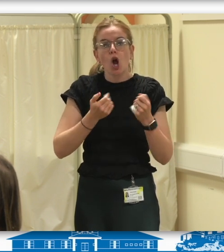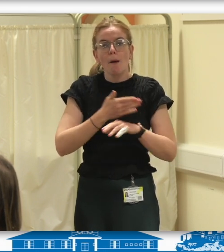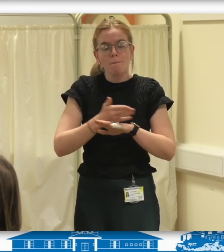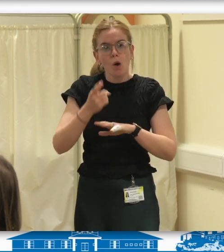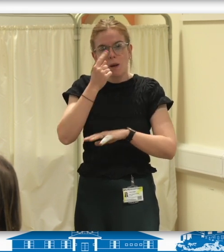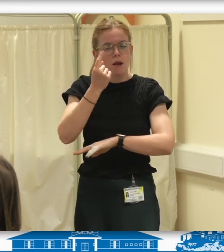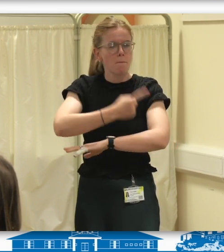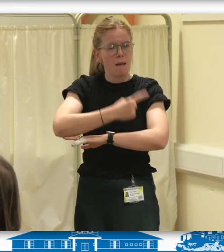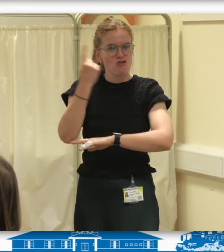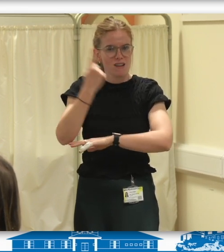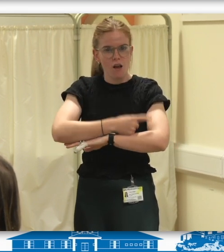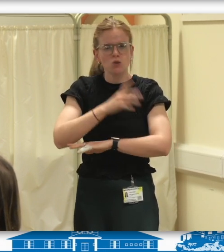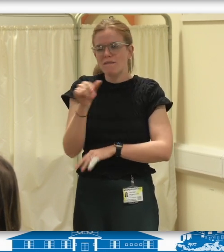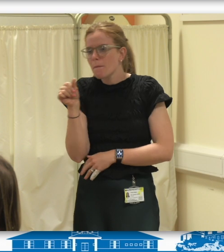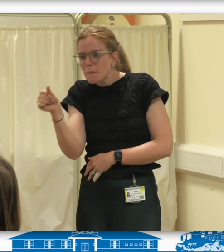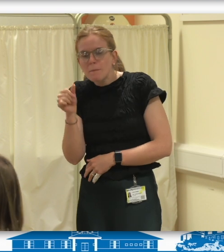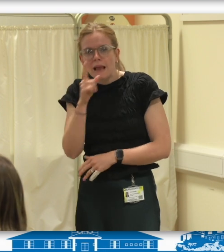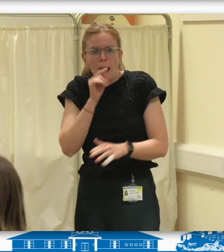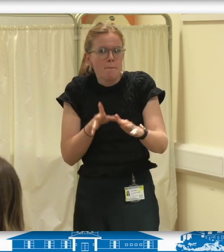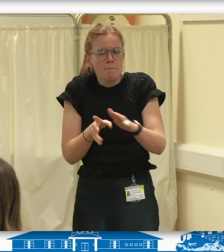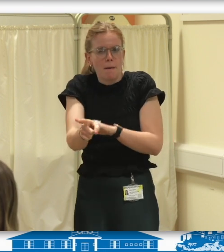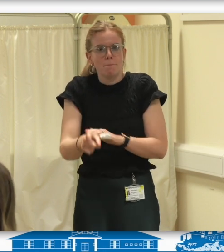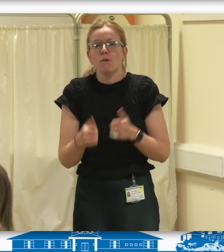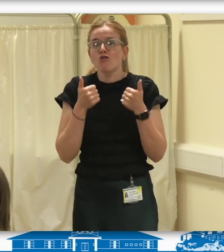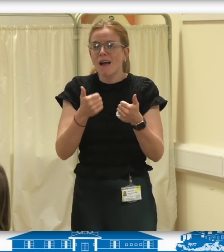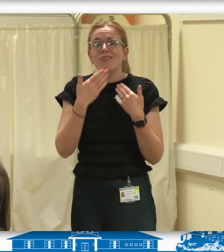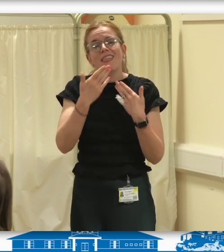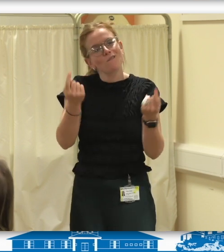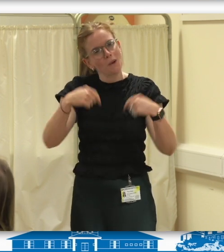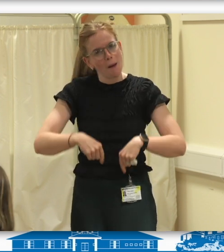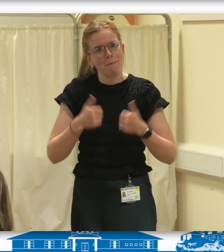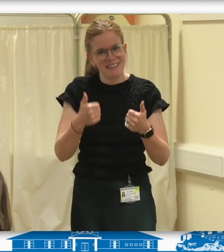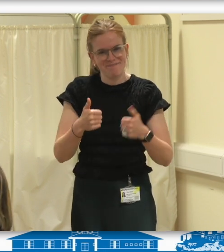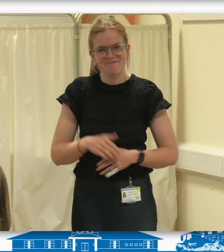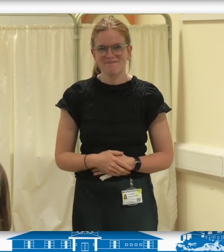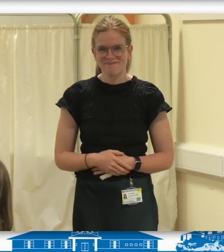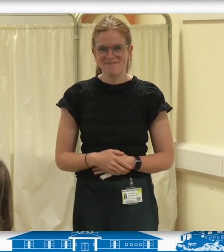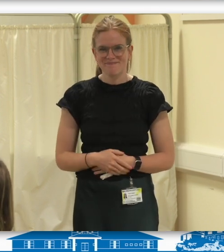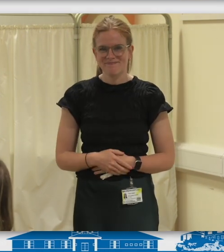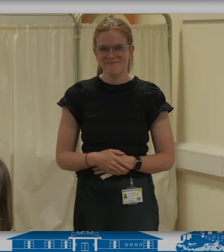to press any buzzer. You can just escape. So thank you all very much for coming. Thank you.